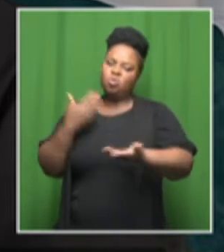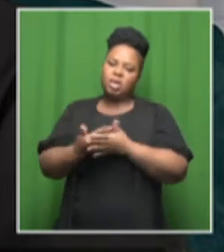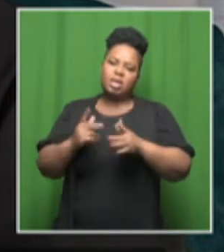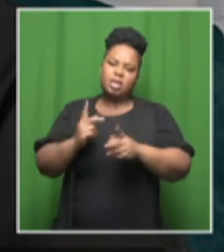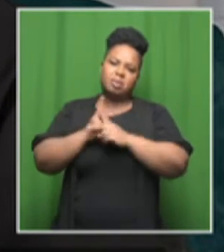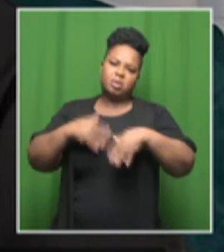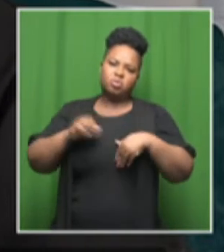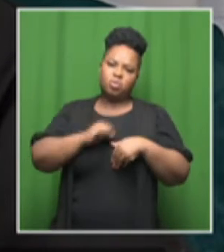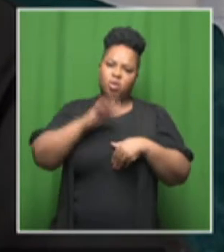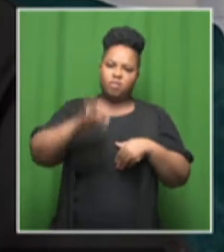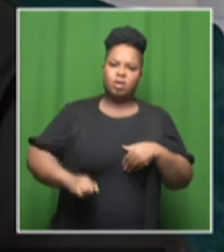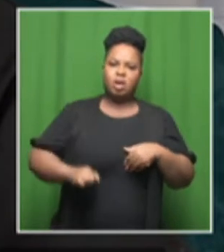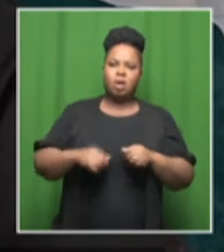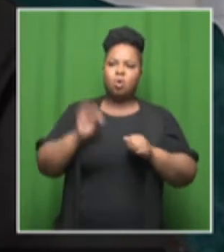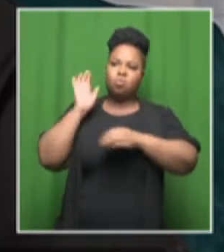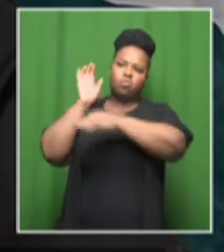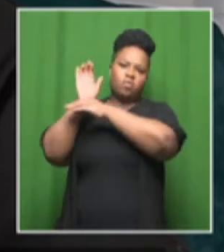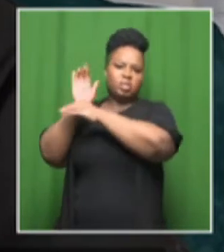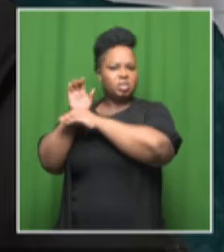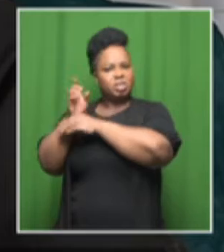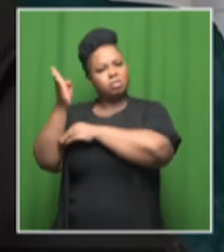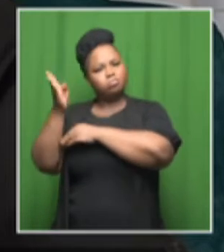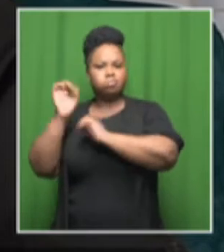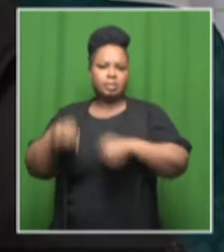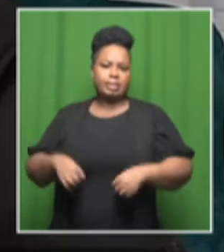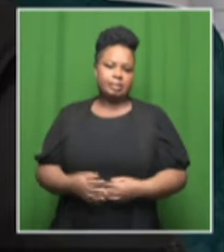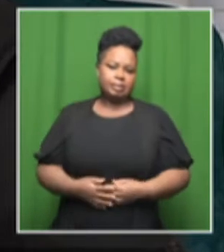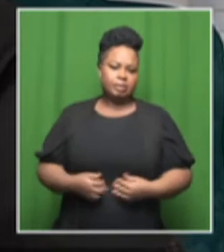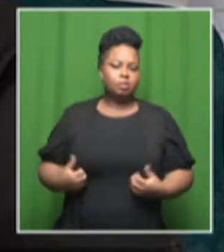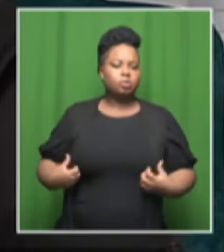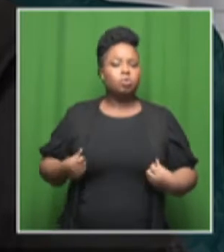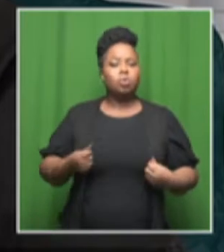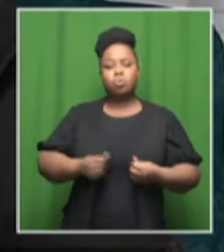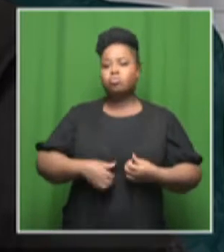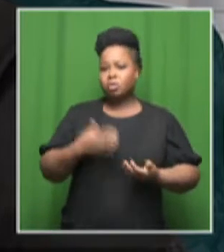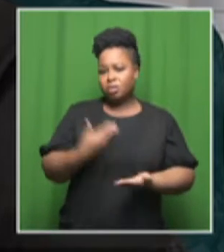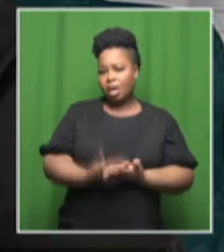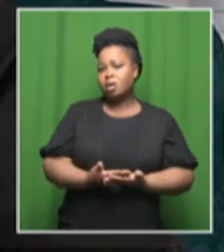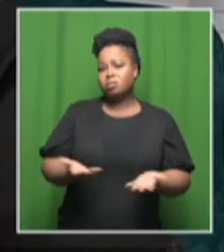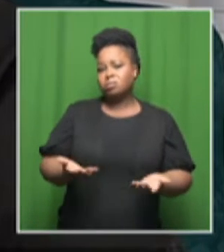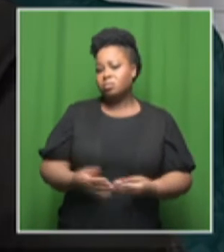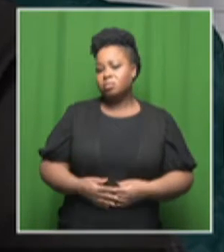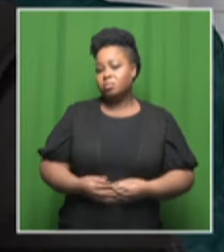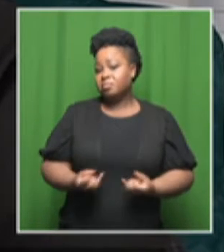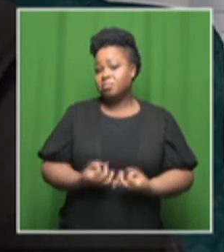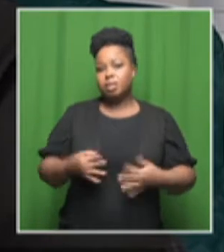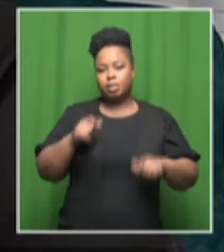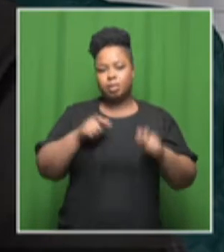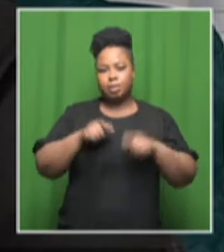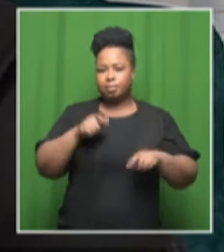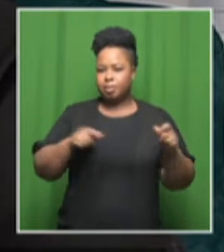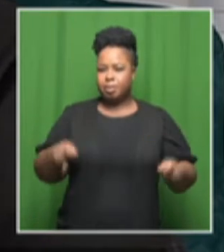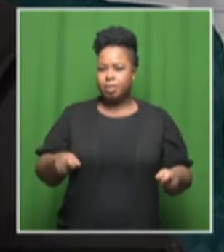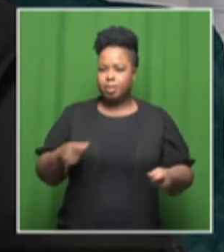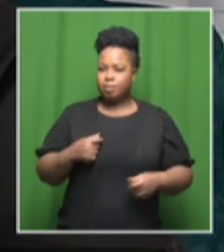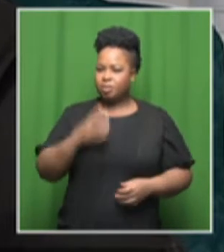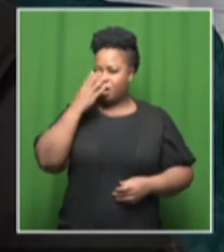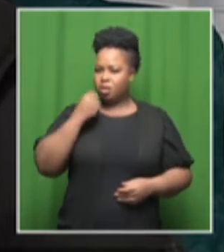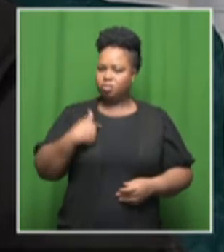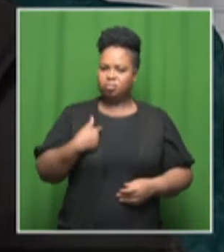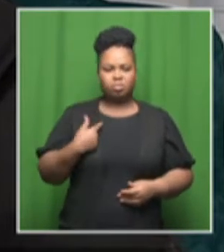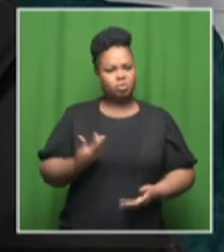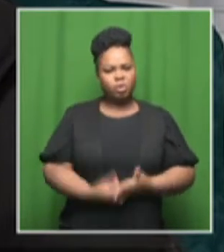Okay. And so it can be stored, and a lot of people ask me